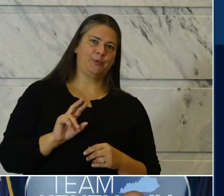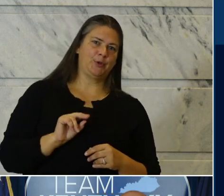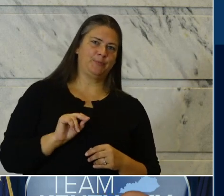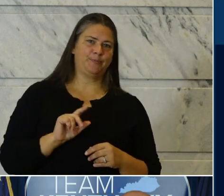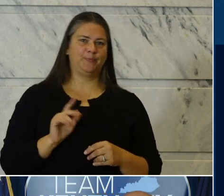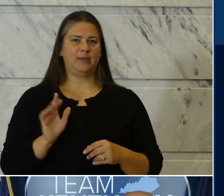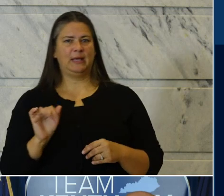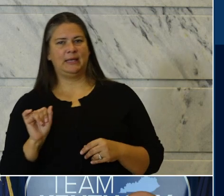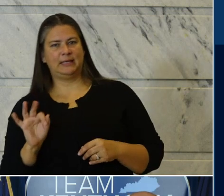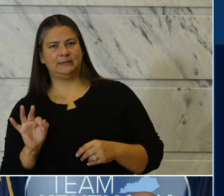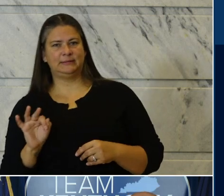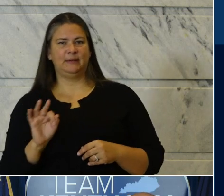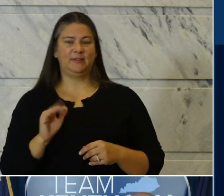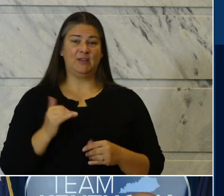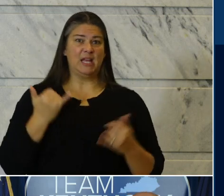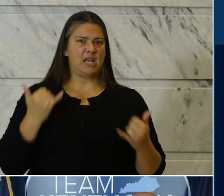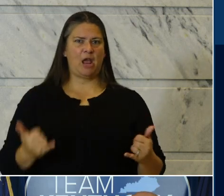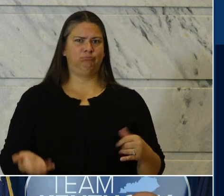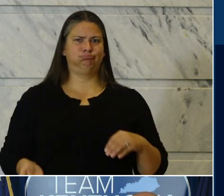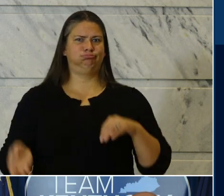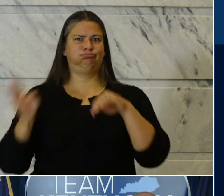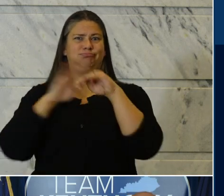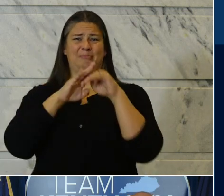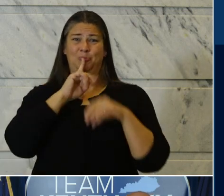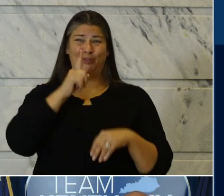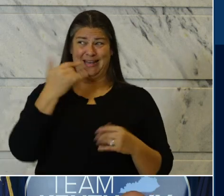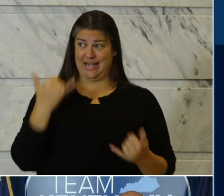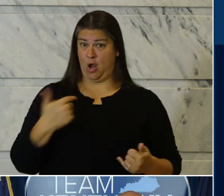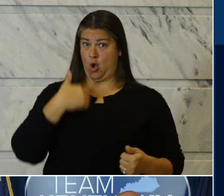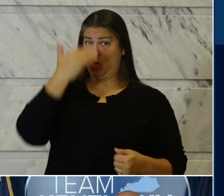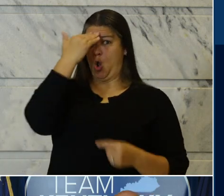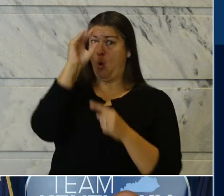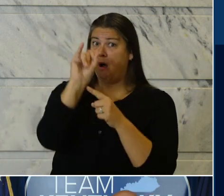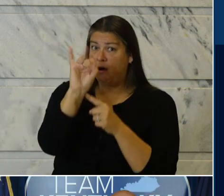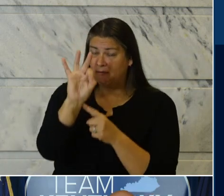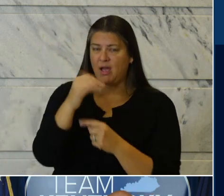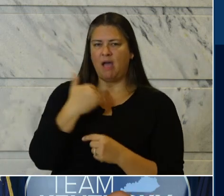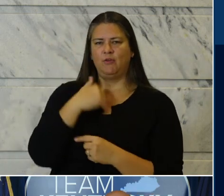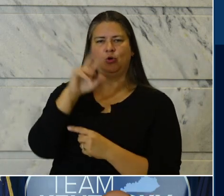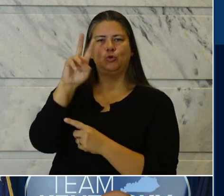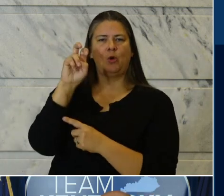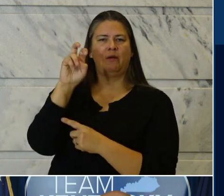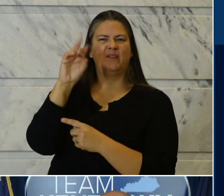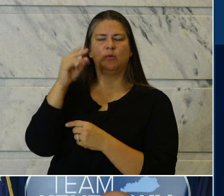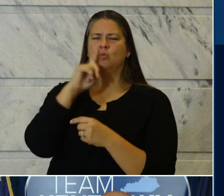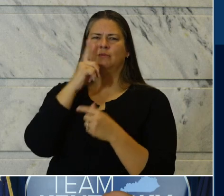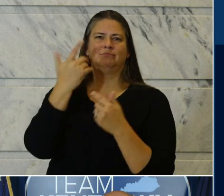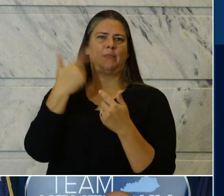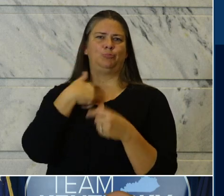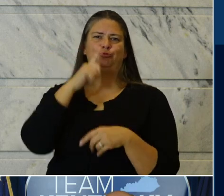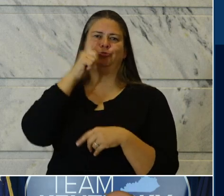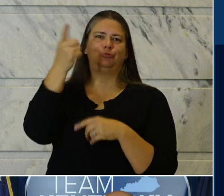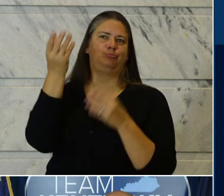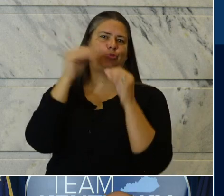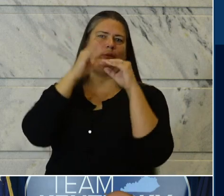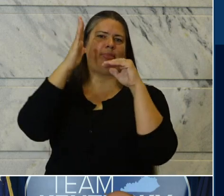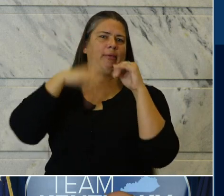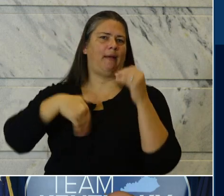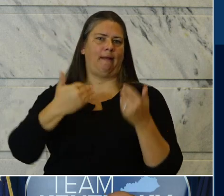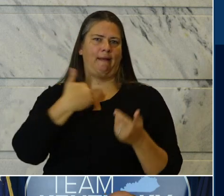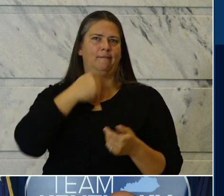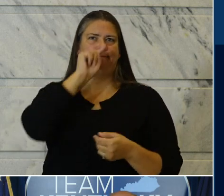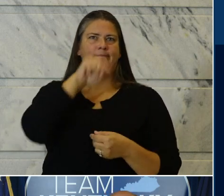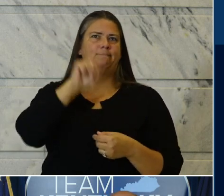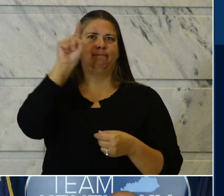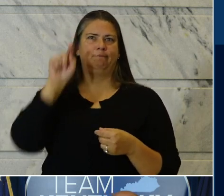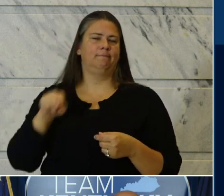sites, and I'm sure that's incomplete. I'm sure there are even more places you can go get testing. And maybe not tonight unless they're handy, but we can update